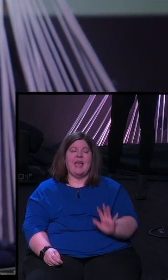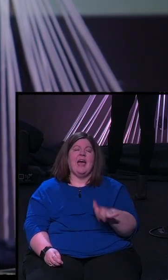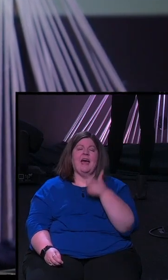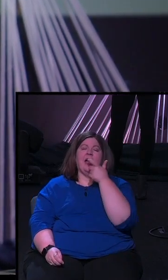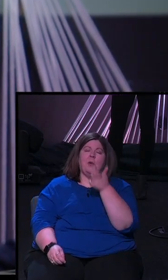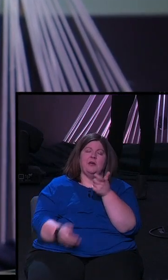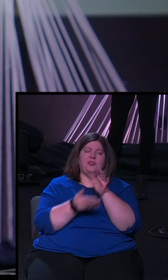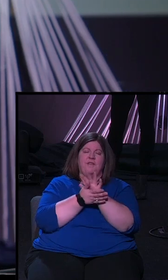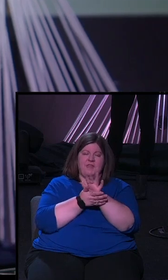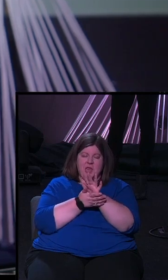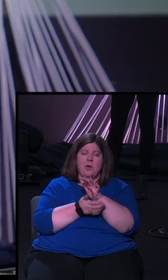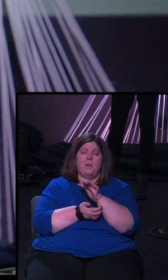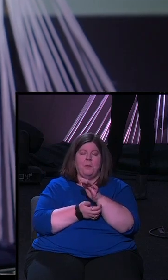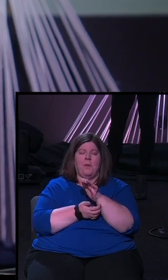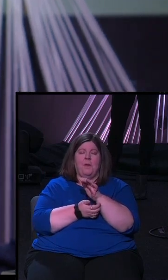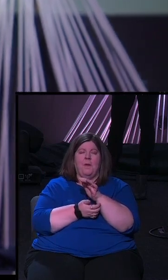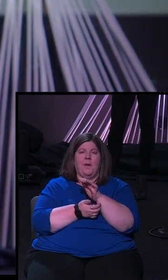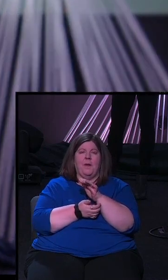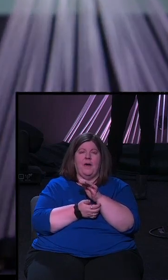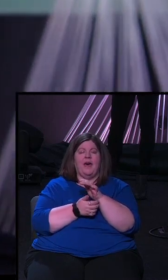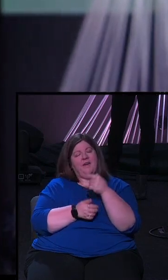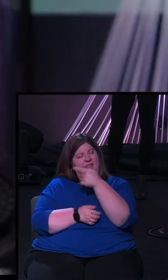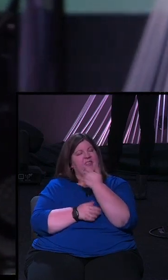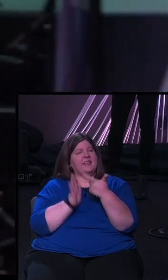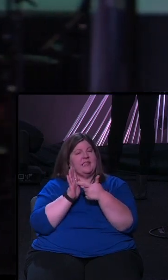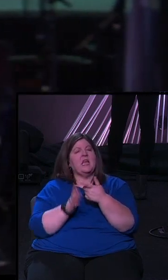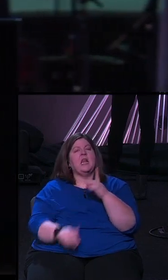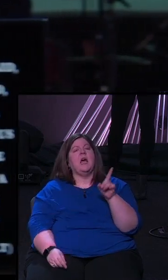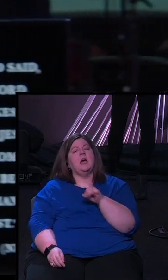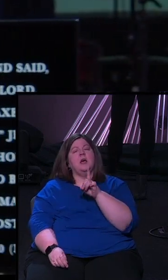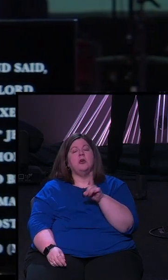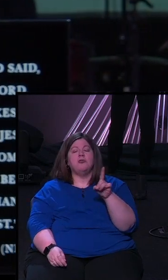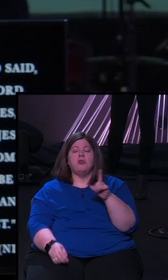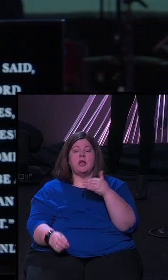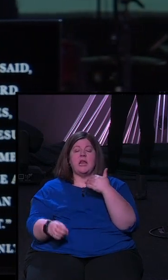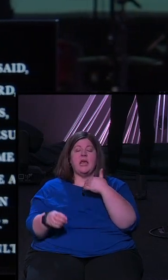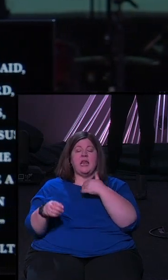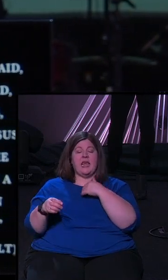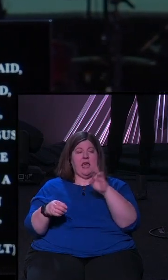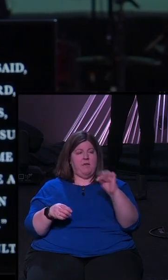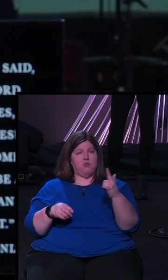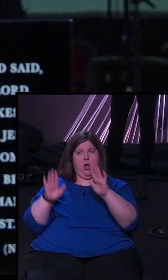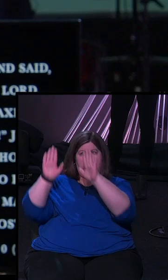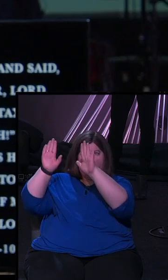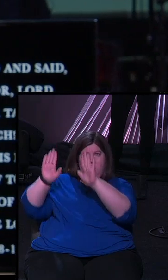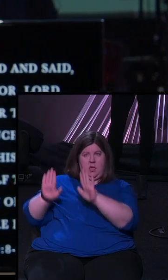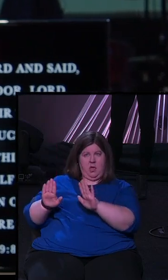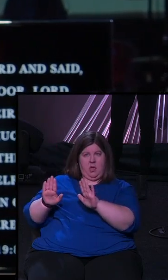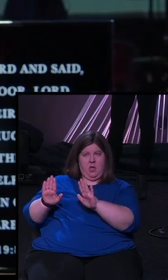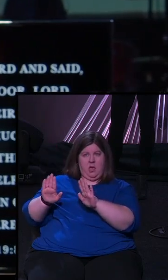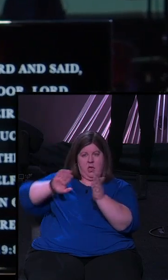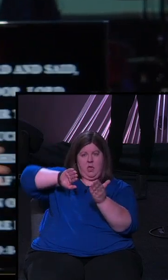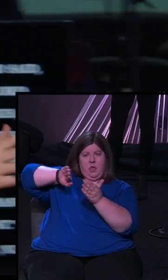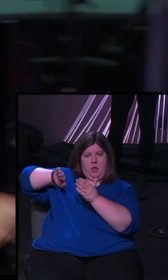a scene, and it showed him walking over to the wall, and he moved over this rug that was hanging there, and he grabbed what is probably his life